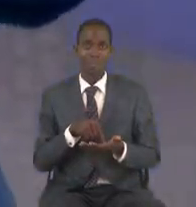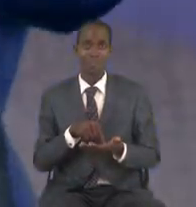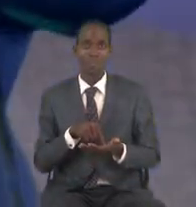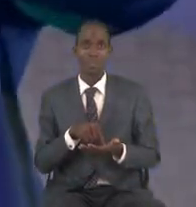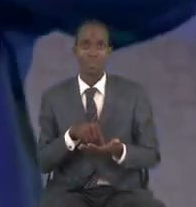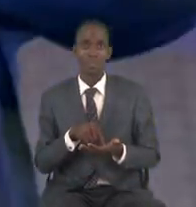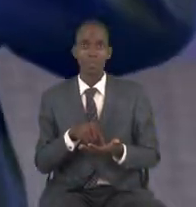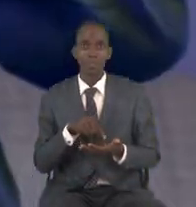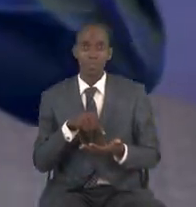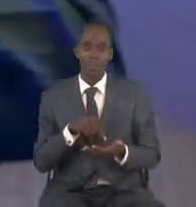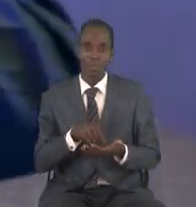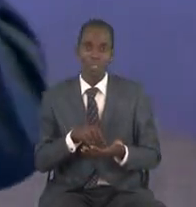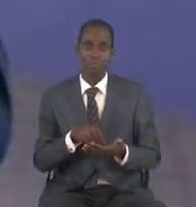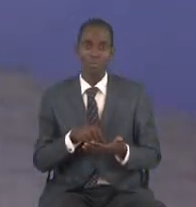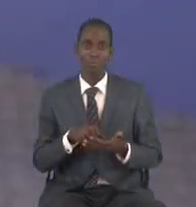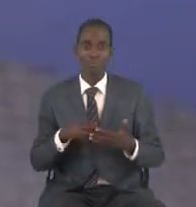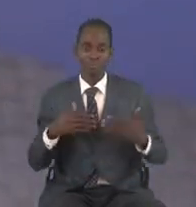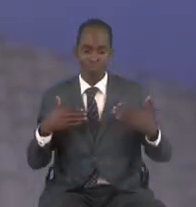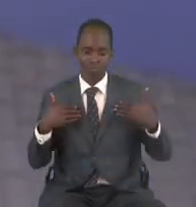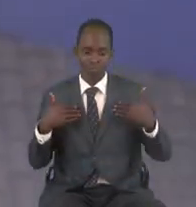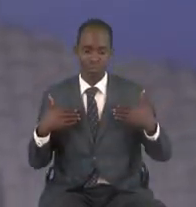this body